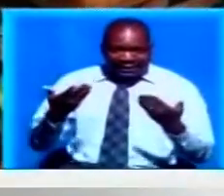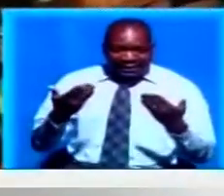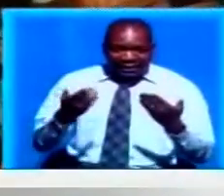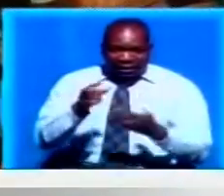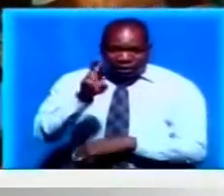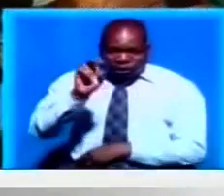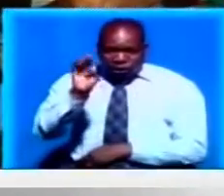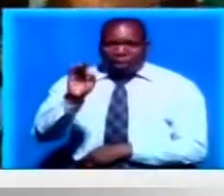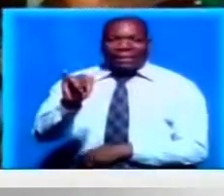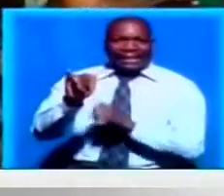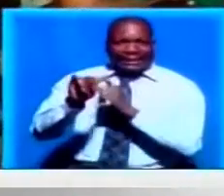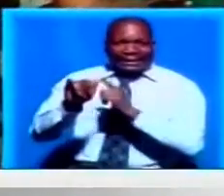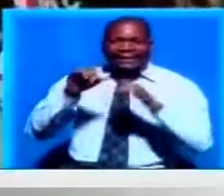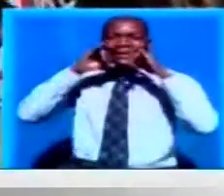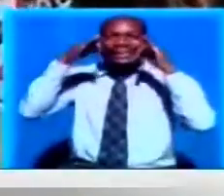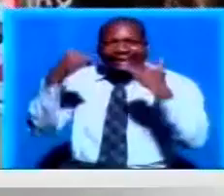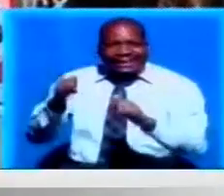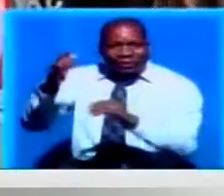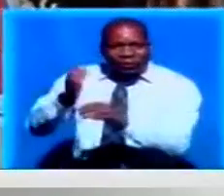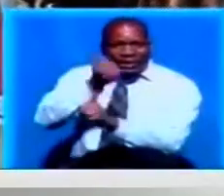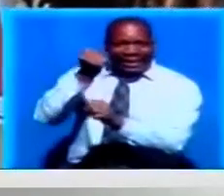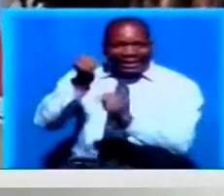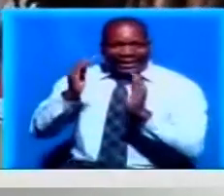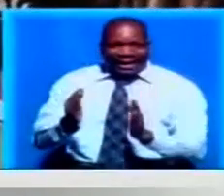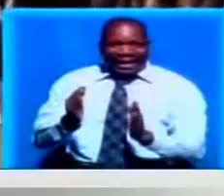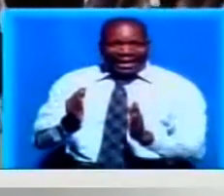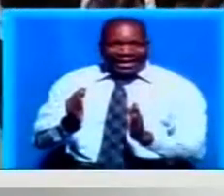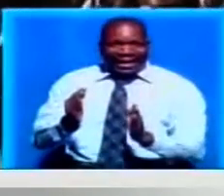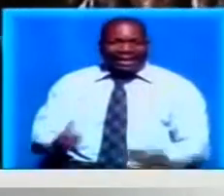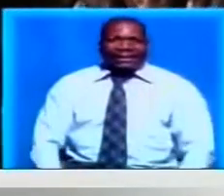Robbie Mnyenyemba was crowned winner.